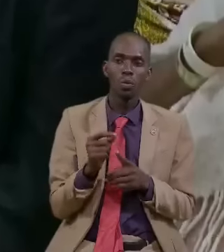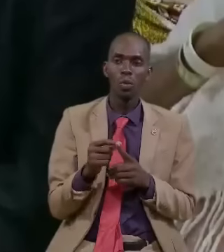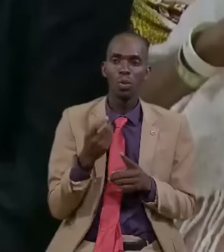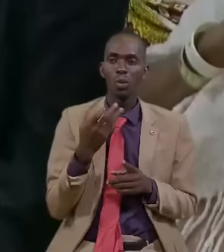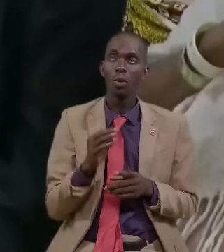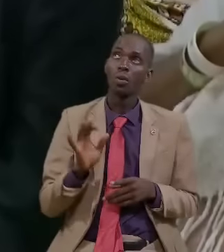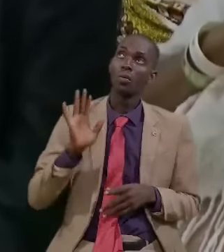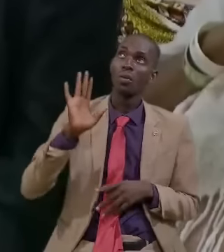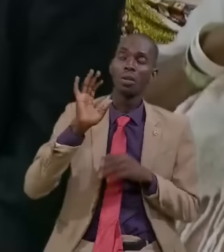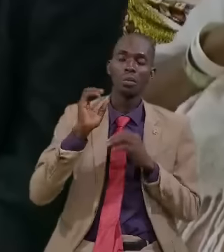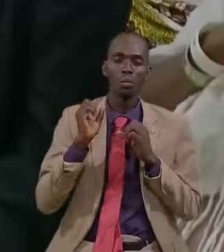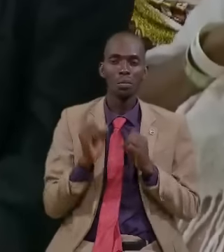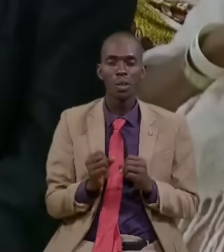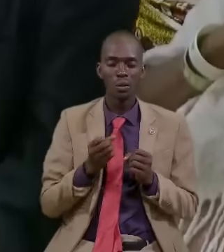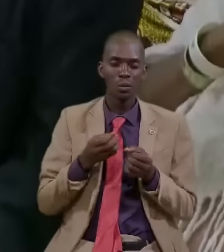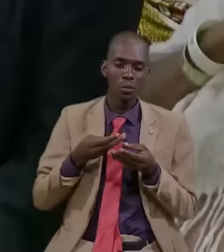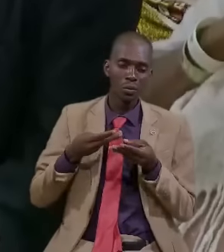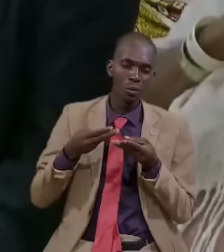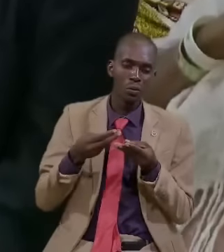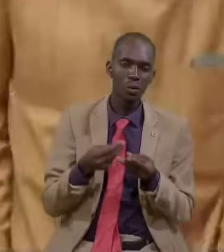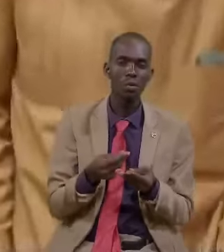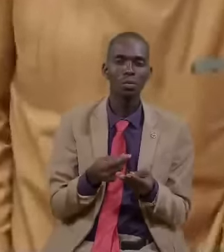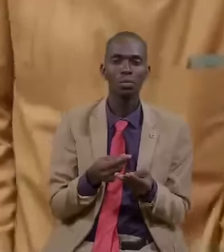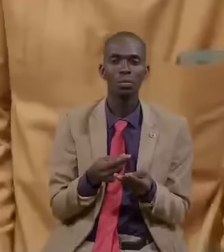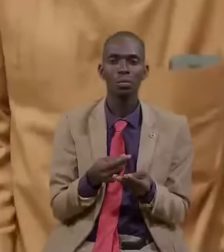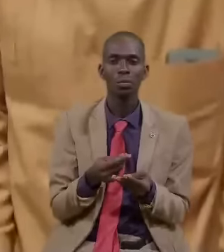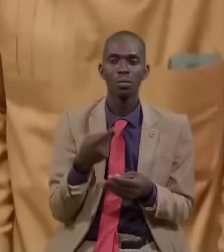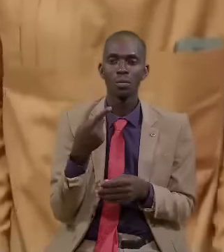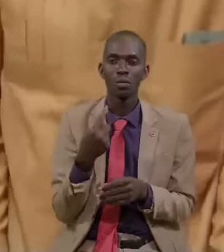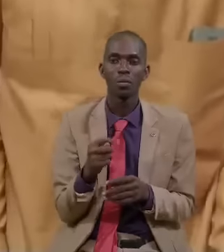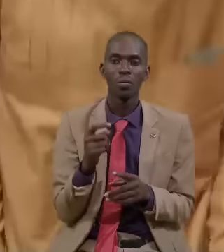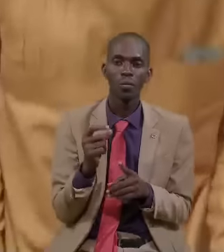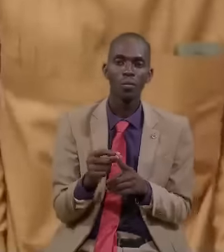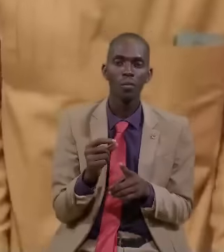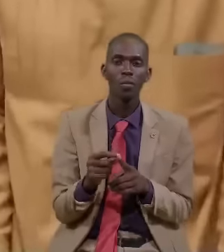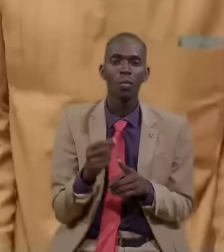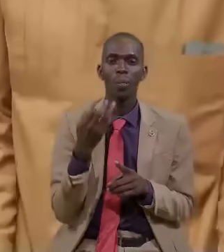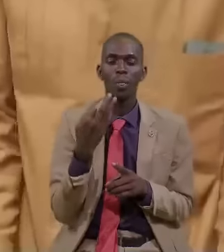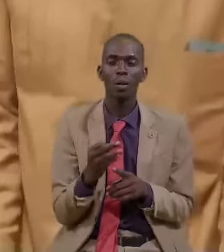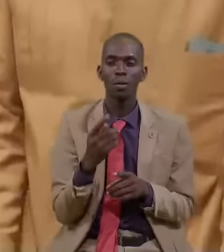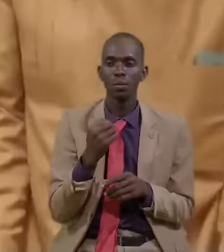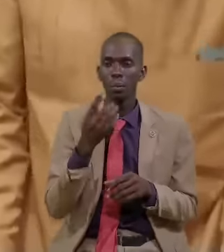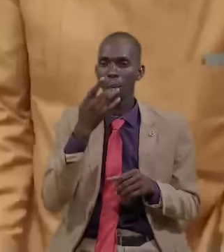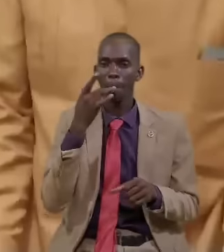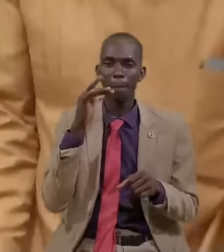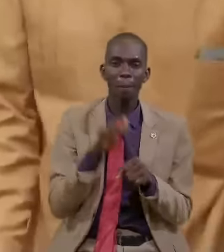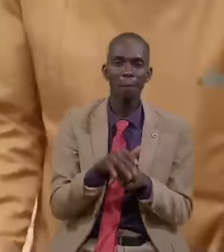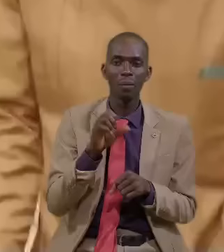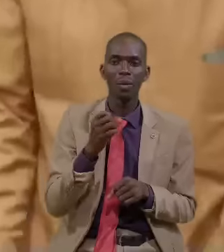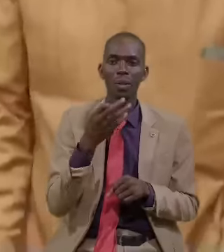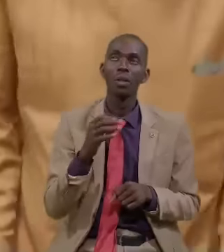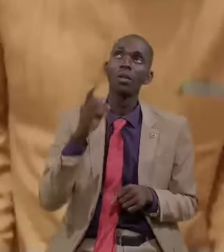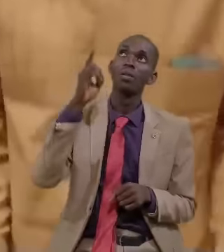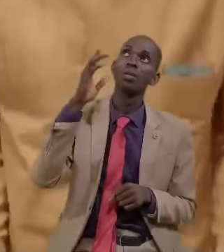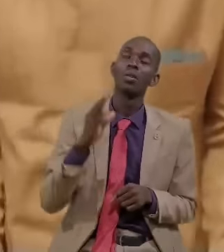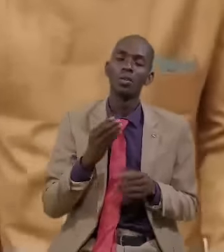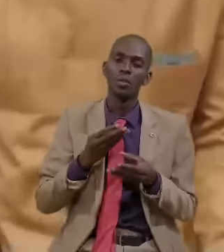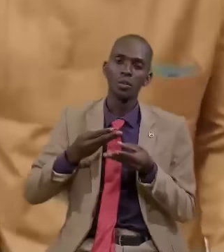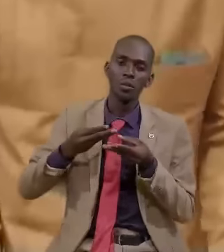power. Feed the words of the promises of God. Feed yourself